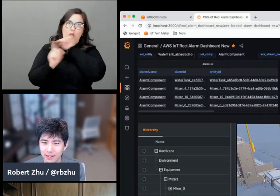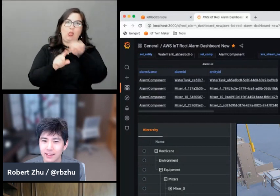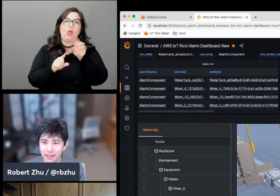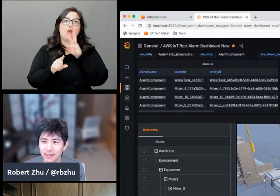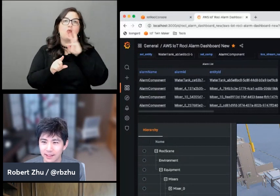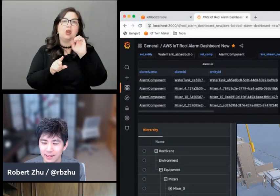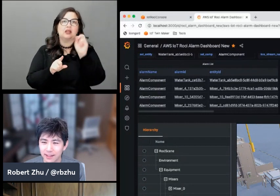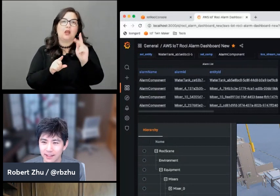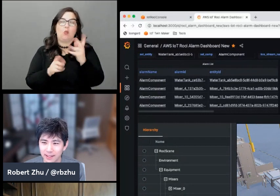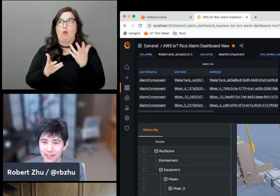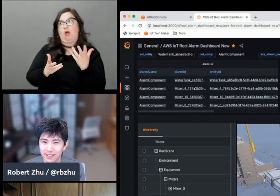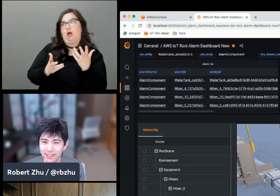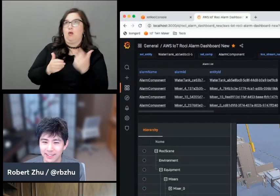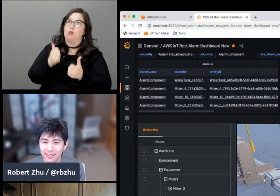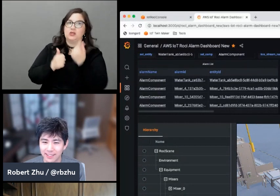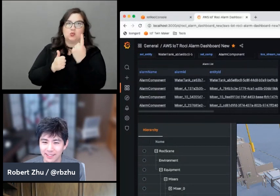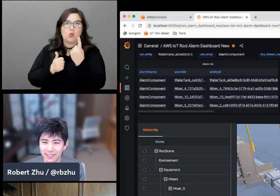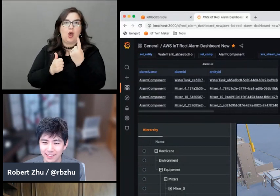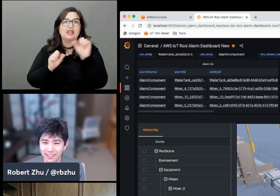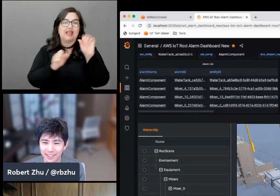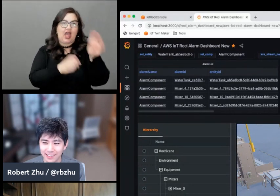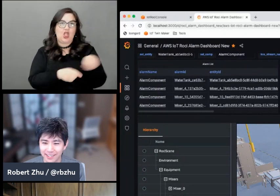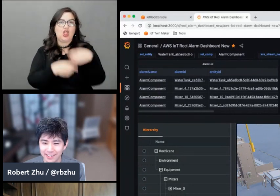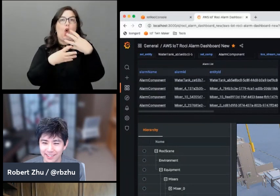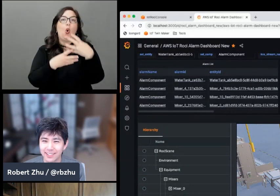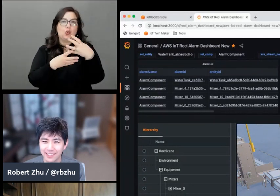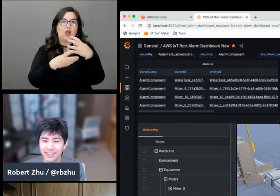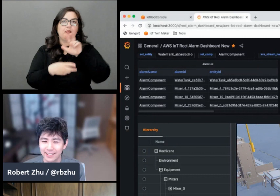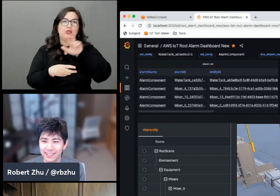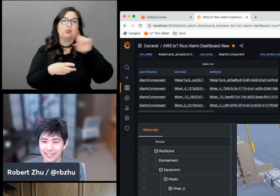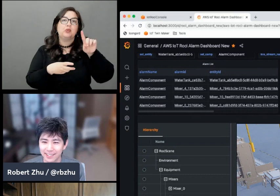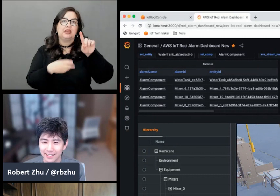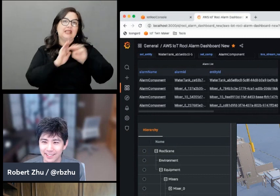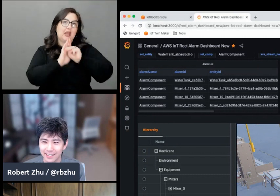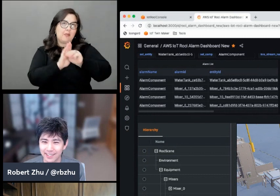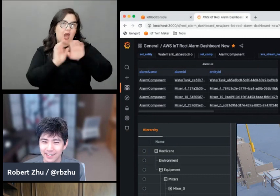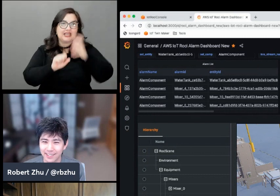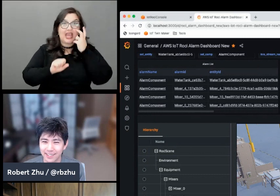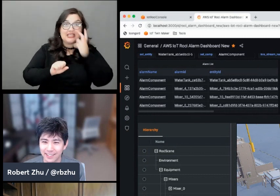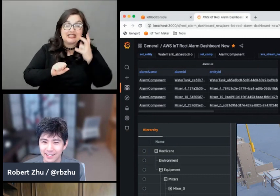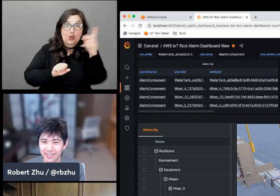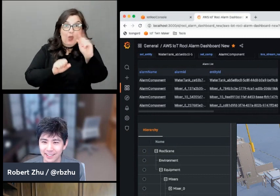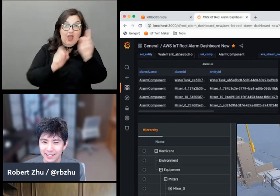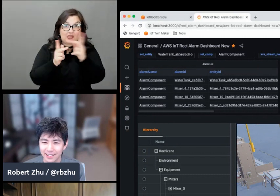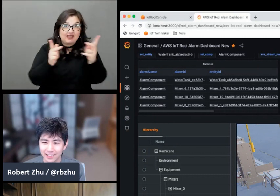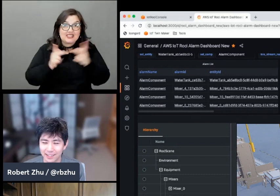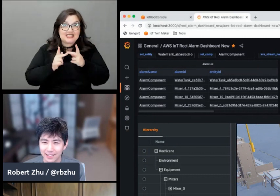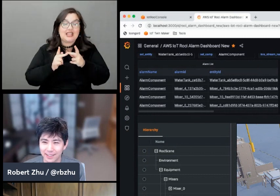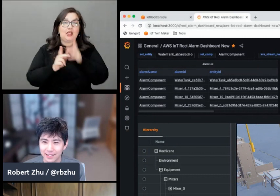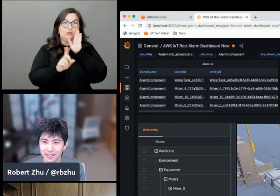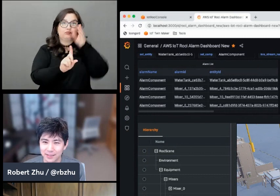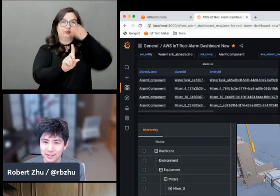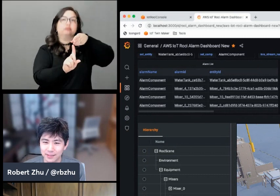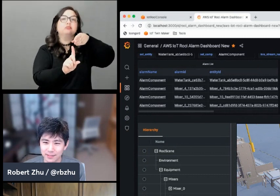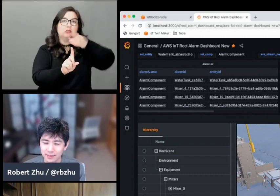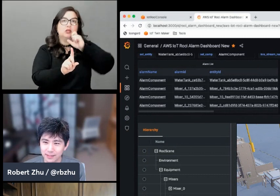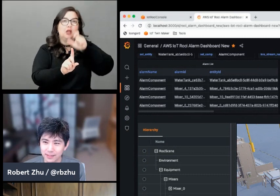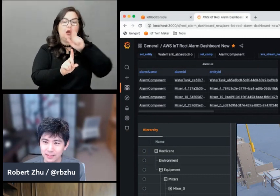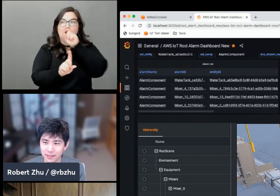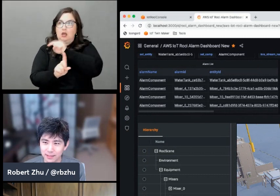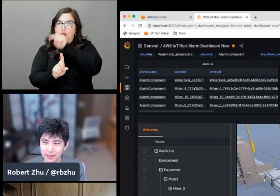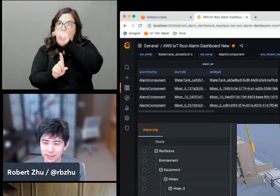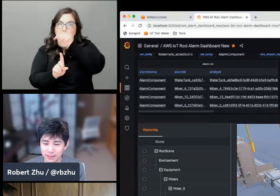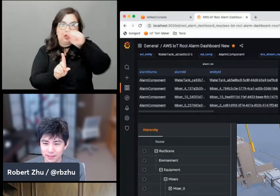one? They can load up the 3D model. They can see exactly where in the facility, go directly there rather than wasting time hunting from one to the next, trying